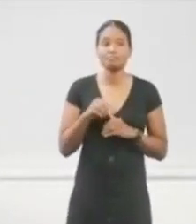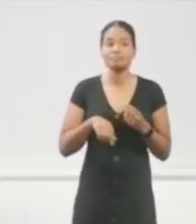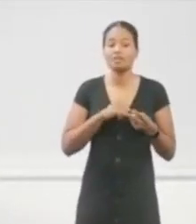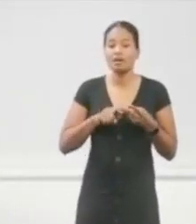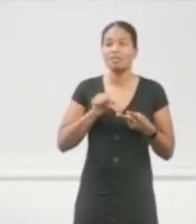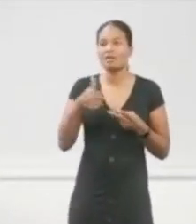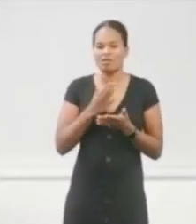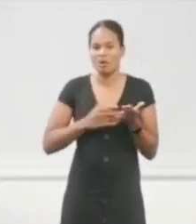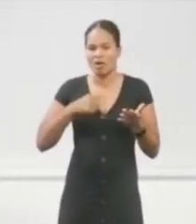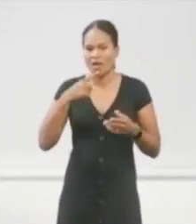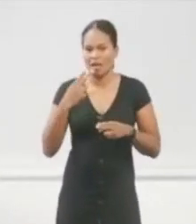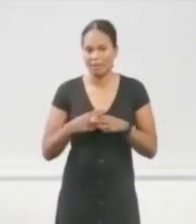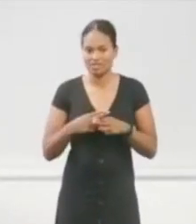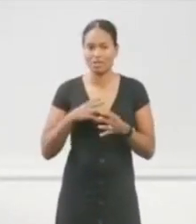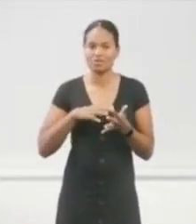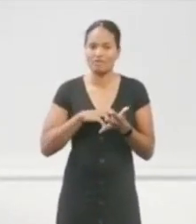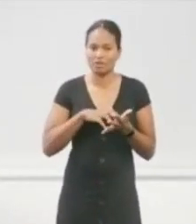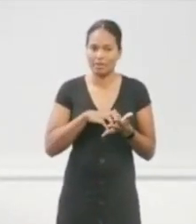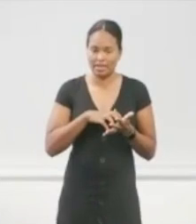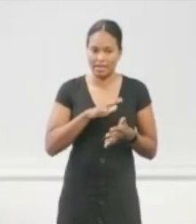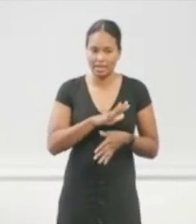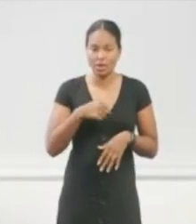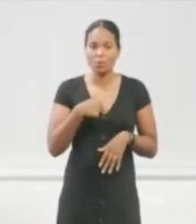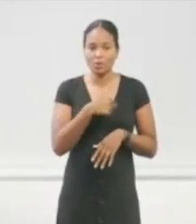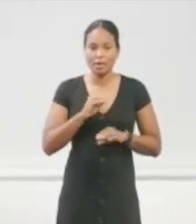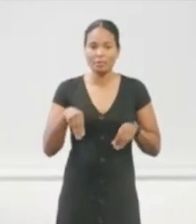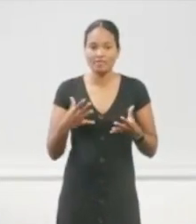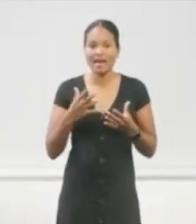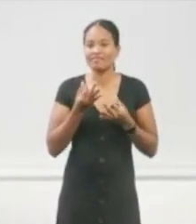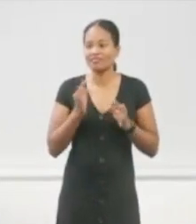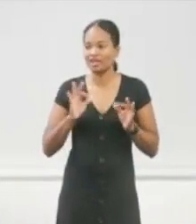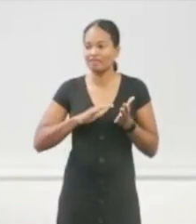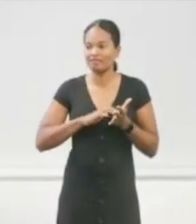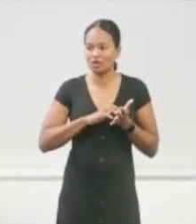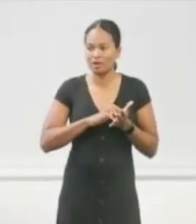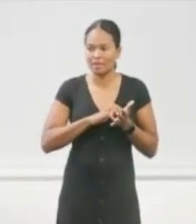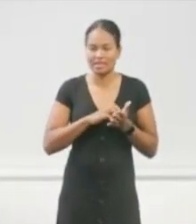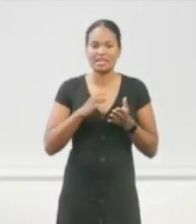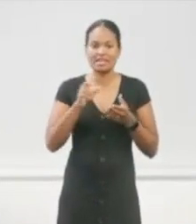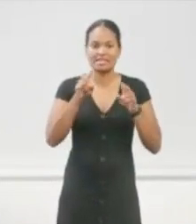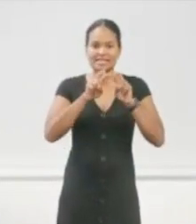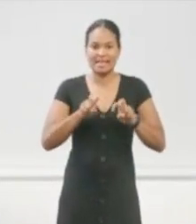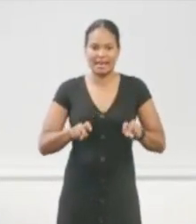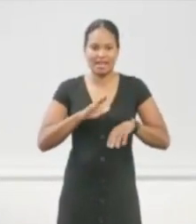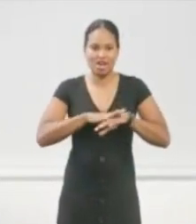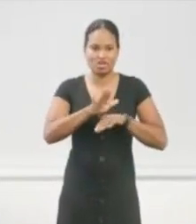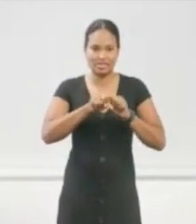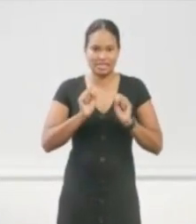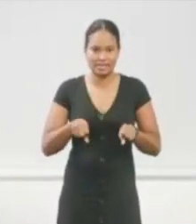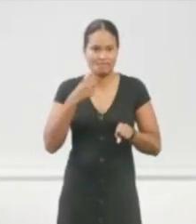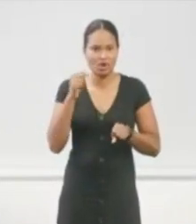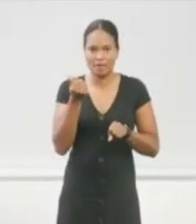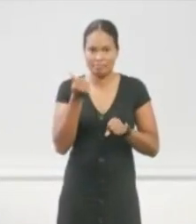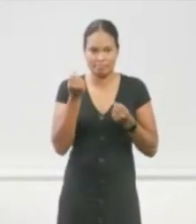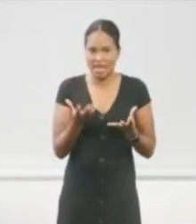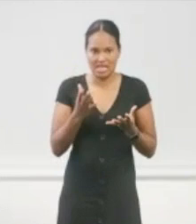piece I mentioned earlier was the vulnerability. We do provide free vulnerability scanning through CISA of all your external facing devices. That's exactly what Russia,